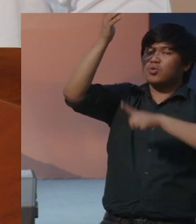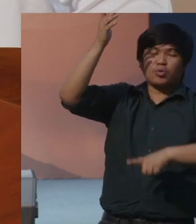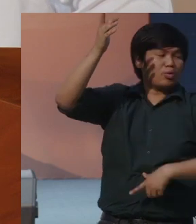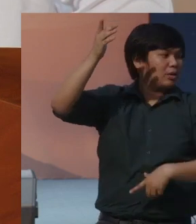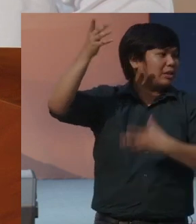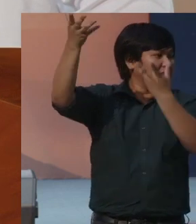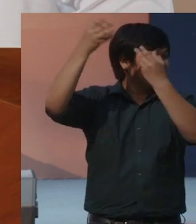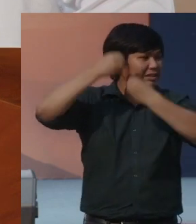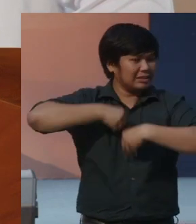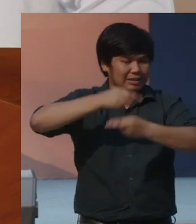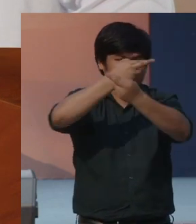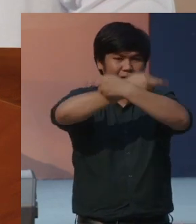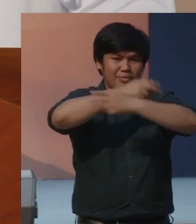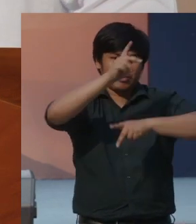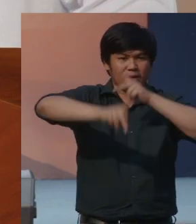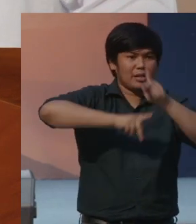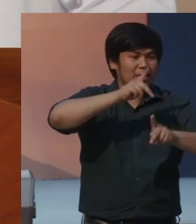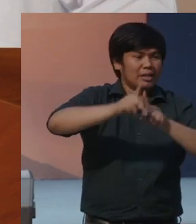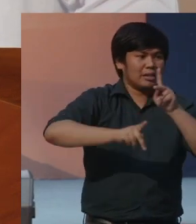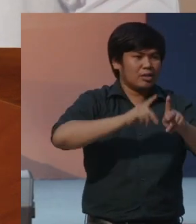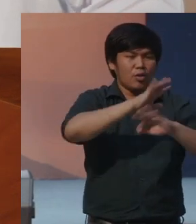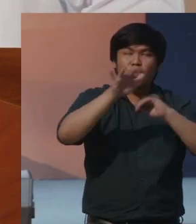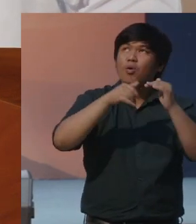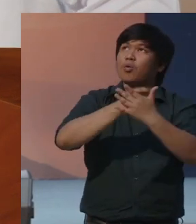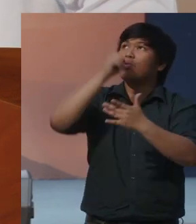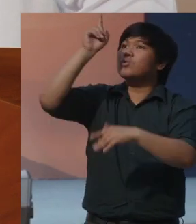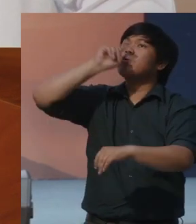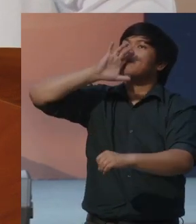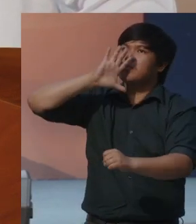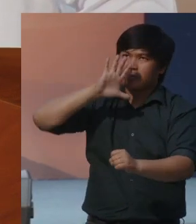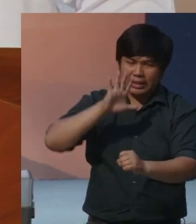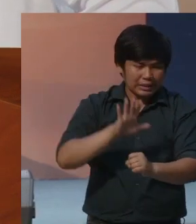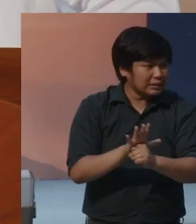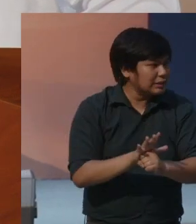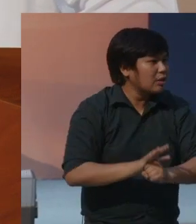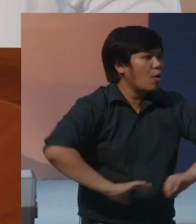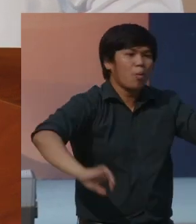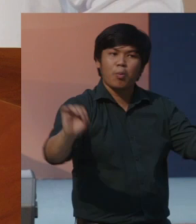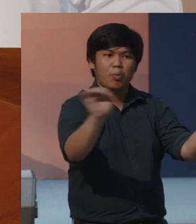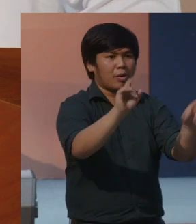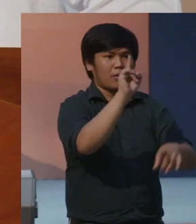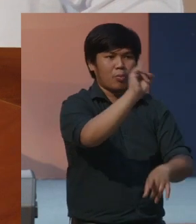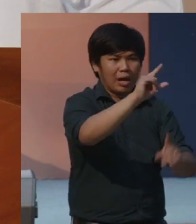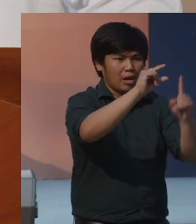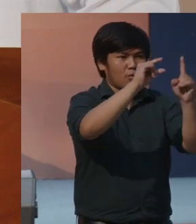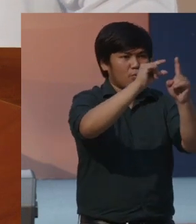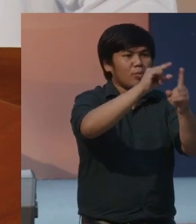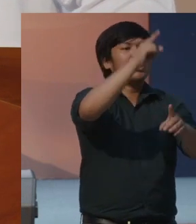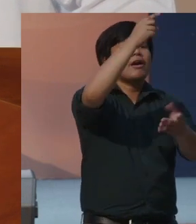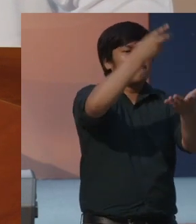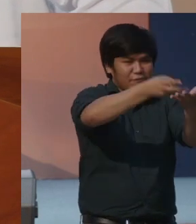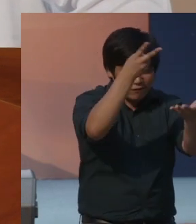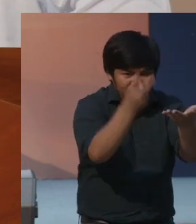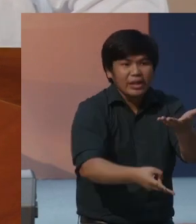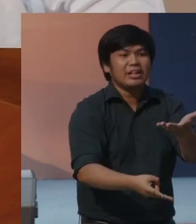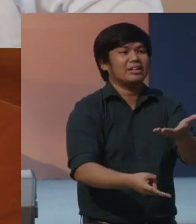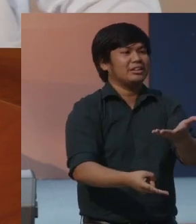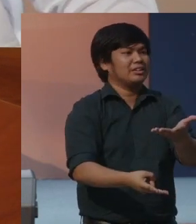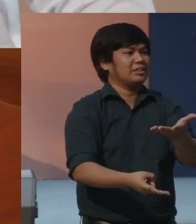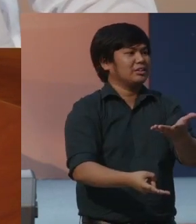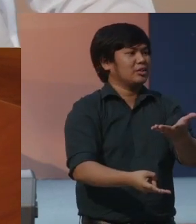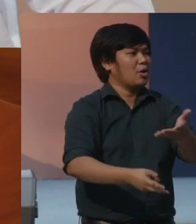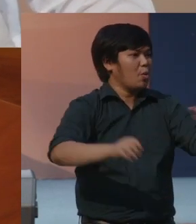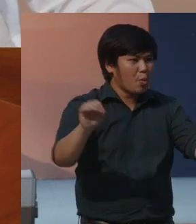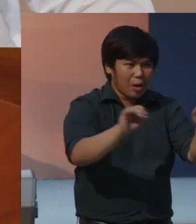has given rest to His people Israel according to all that He promised. Not one word has failed of all His good